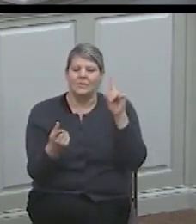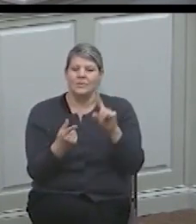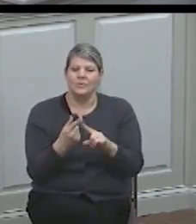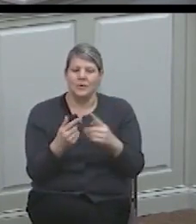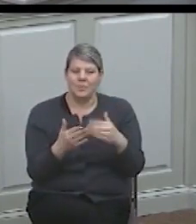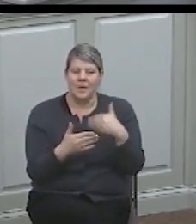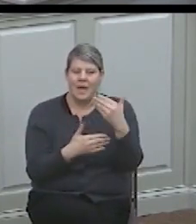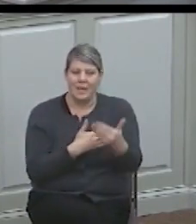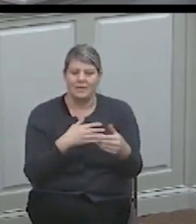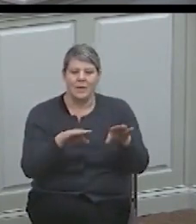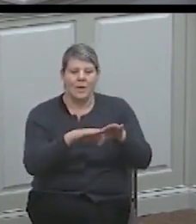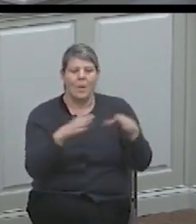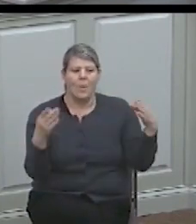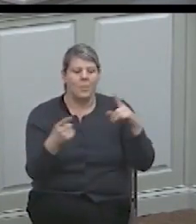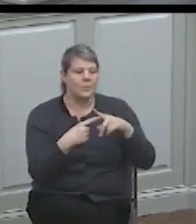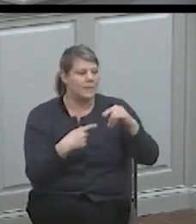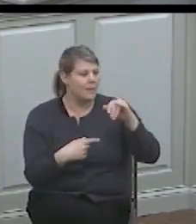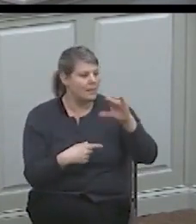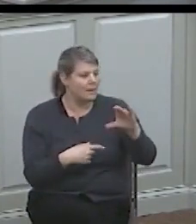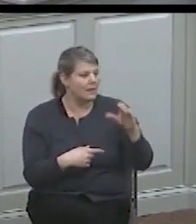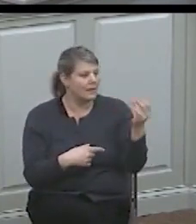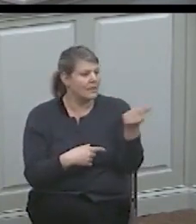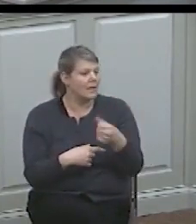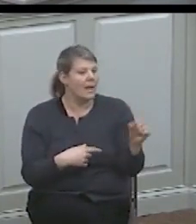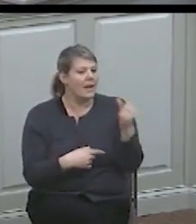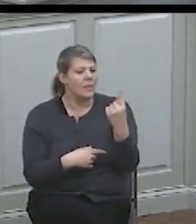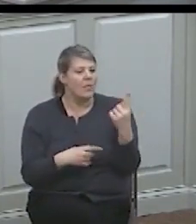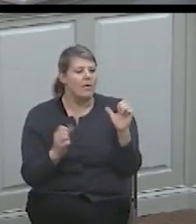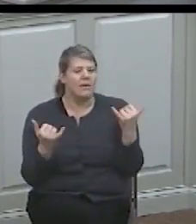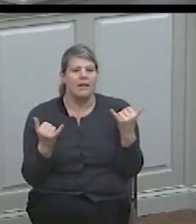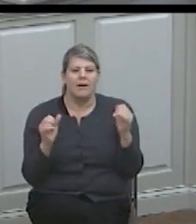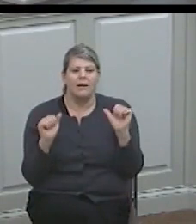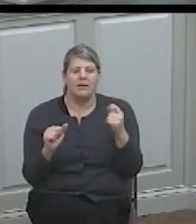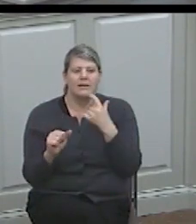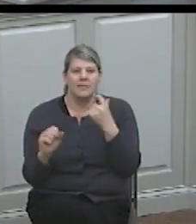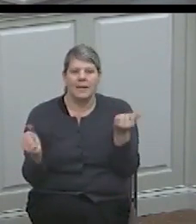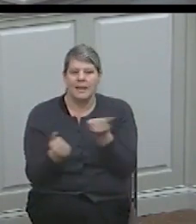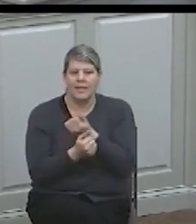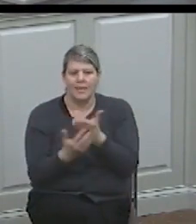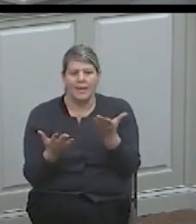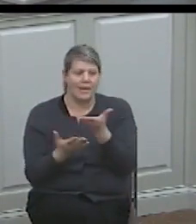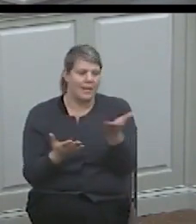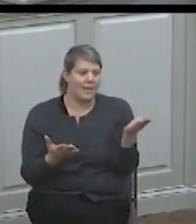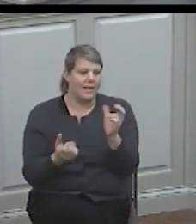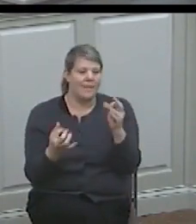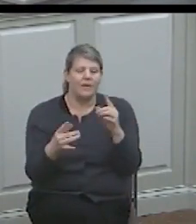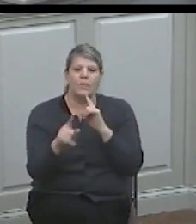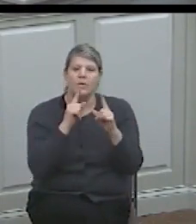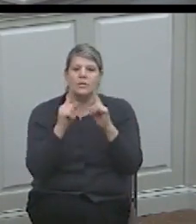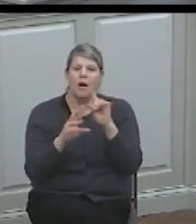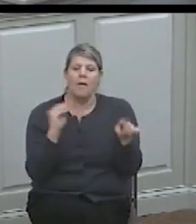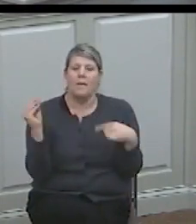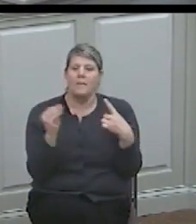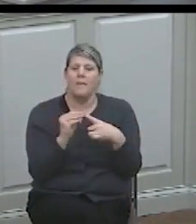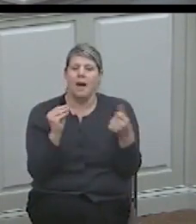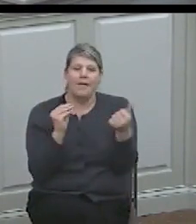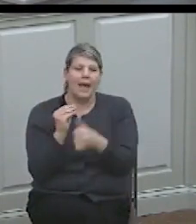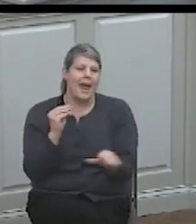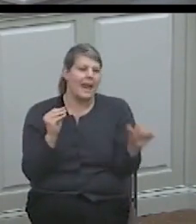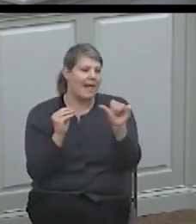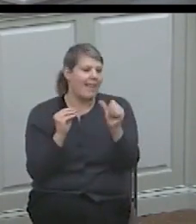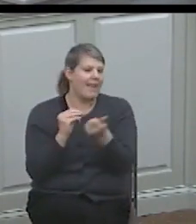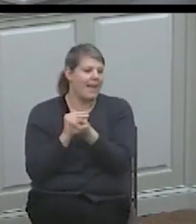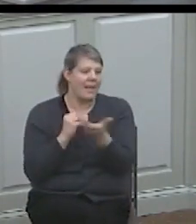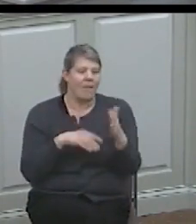Excuse me, sorry. Here's the public. And this is the section where you're free to speak about any subject that's on your